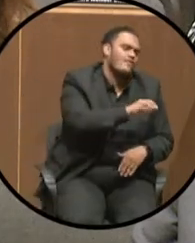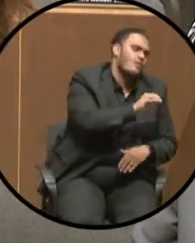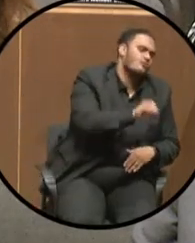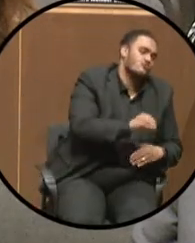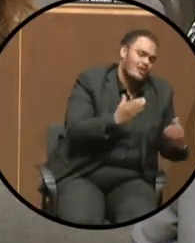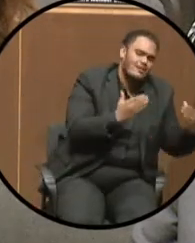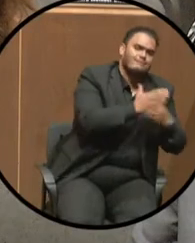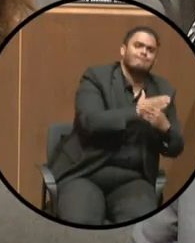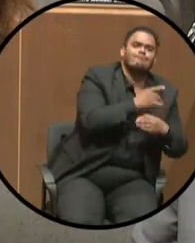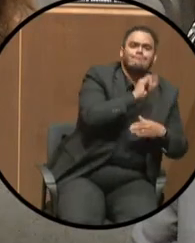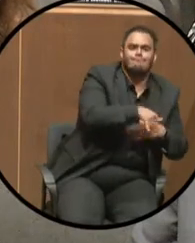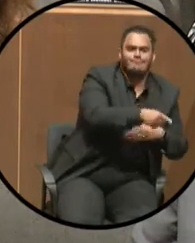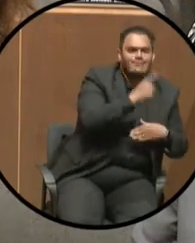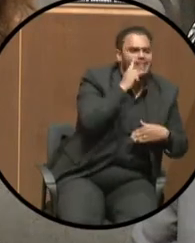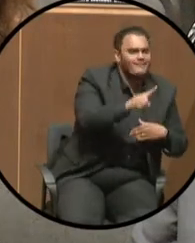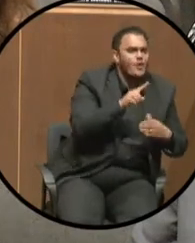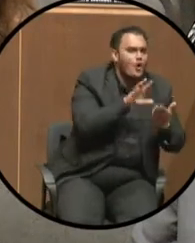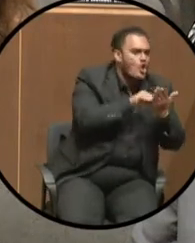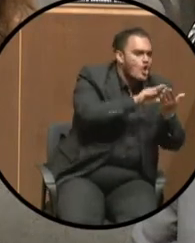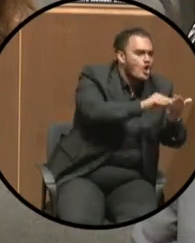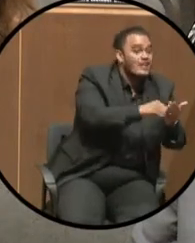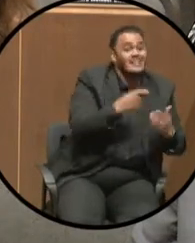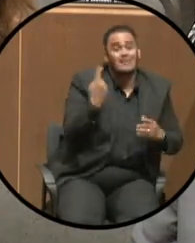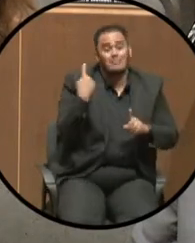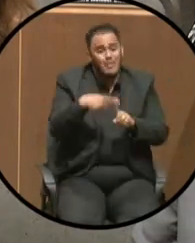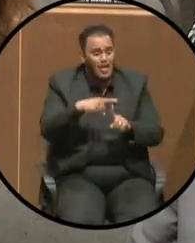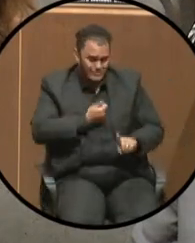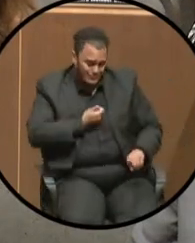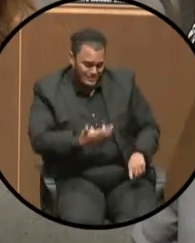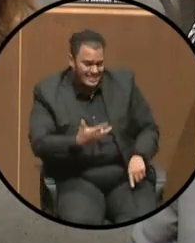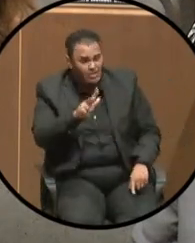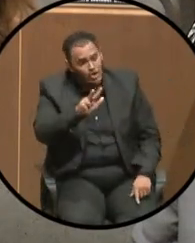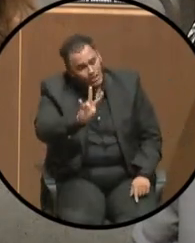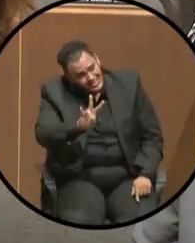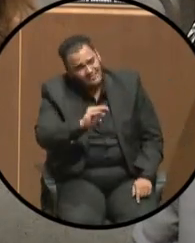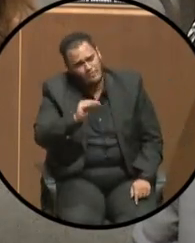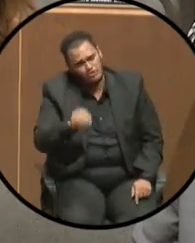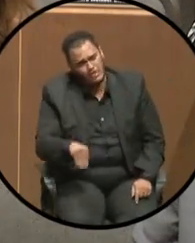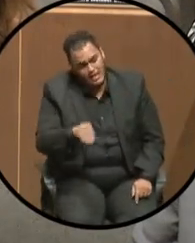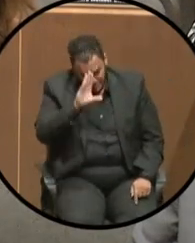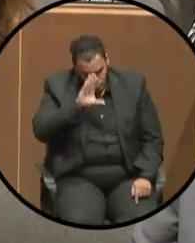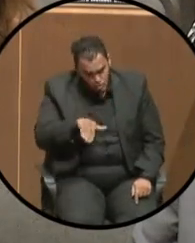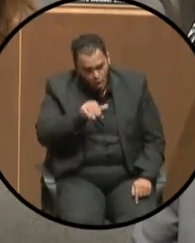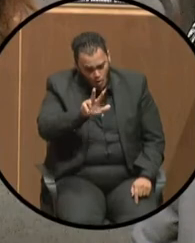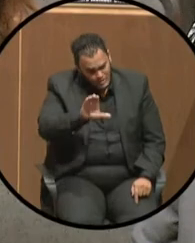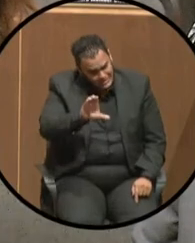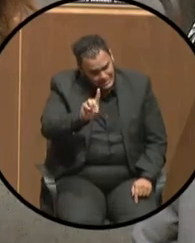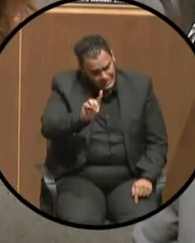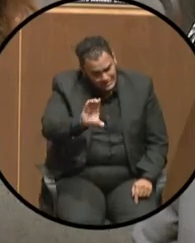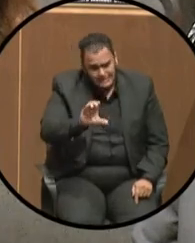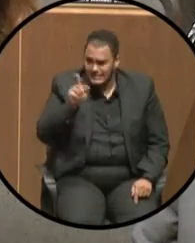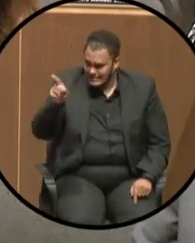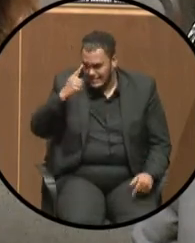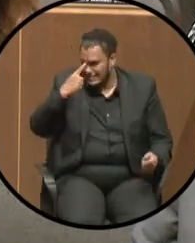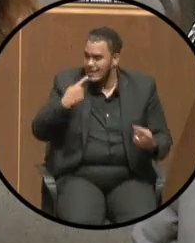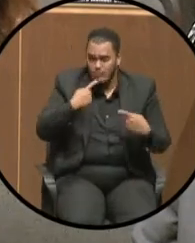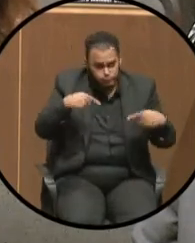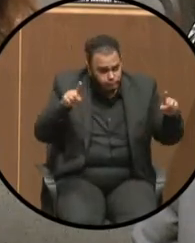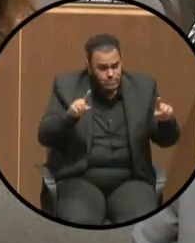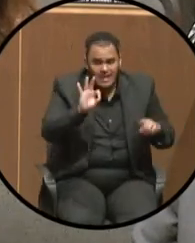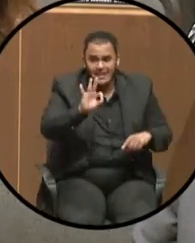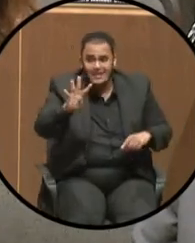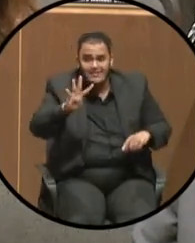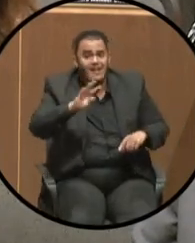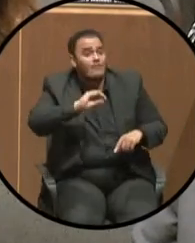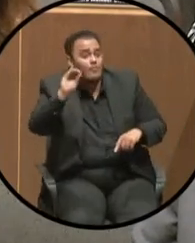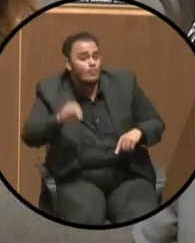learning 38%, and fatigue 37%. Did you know that the CDC stated that 94% of all COVID